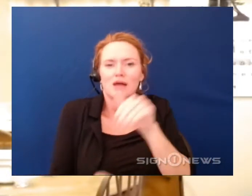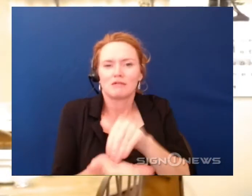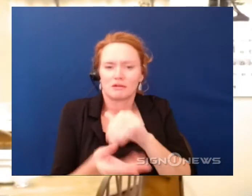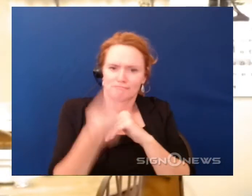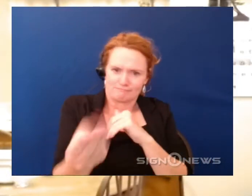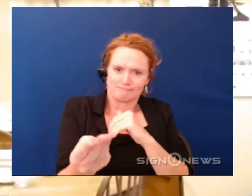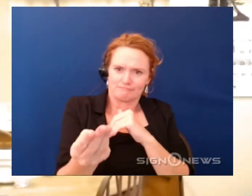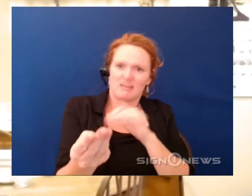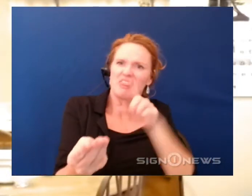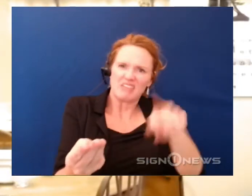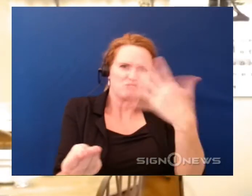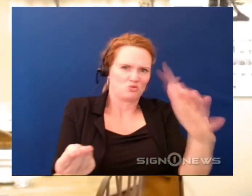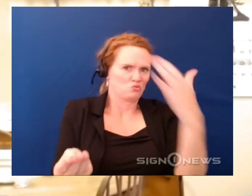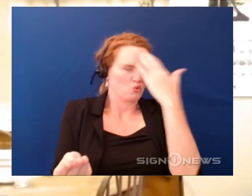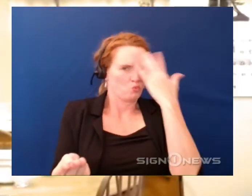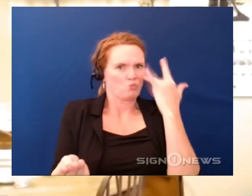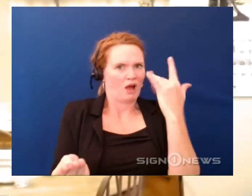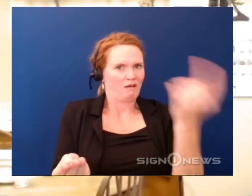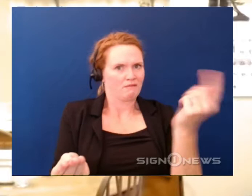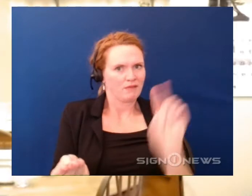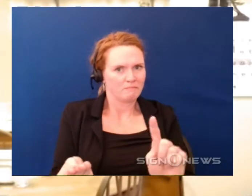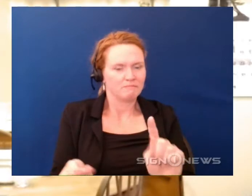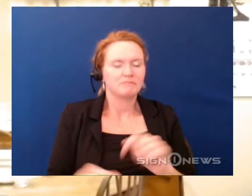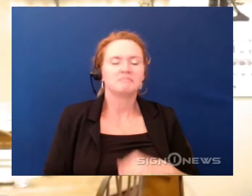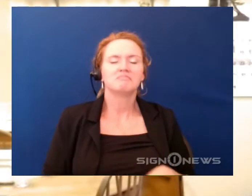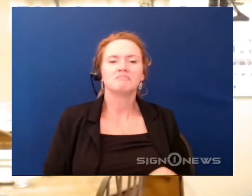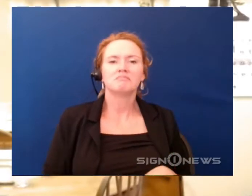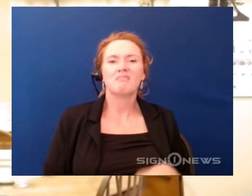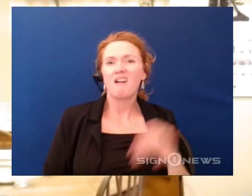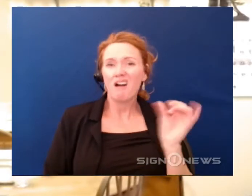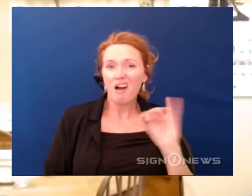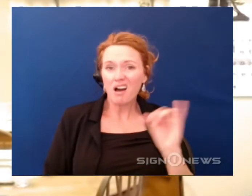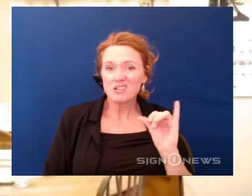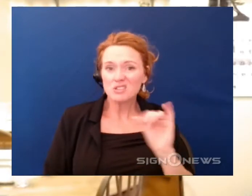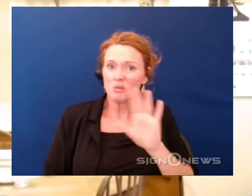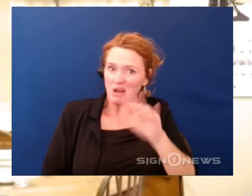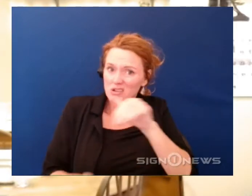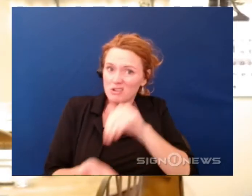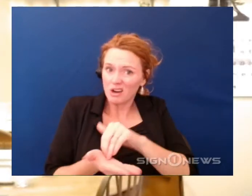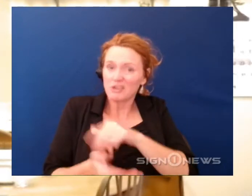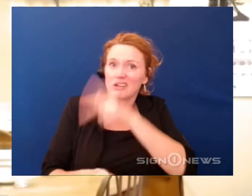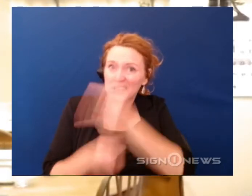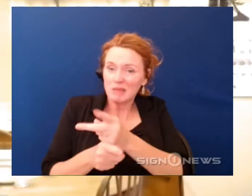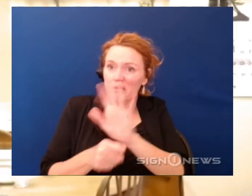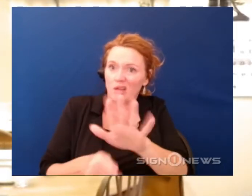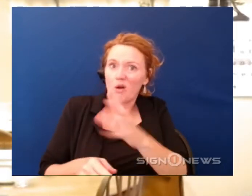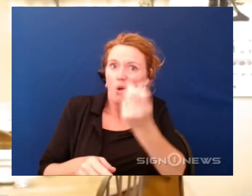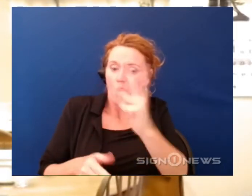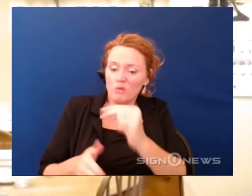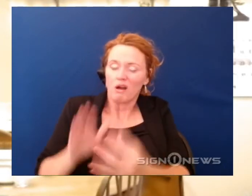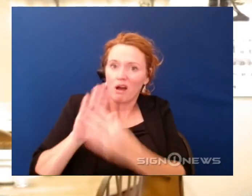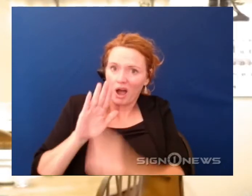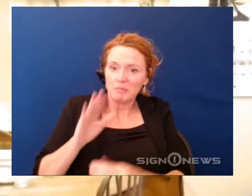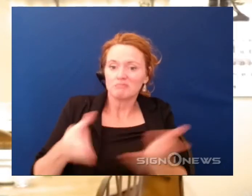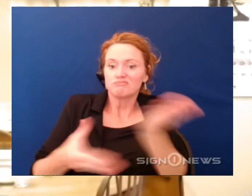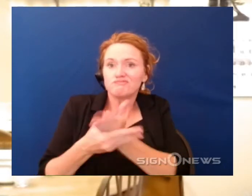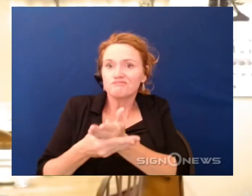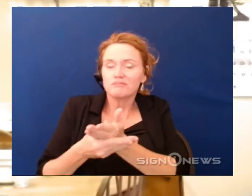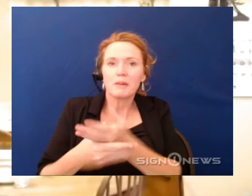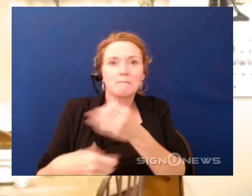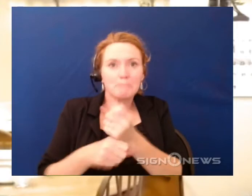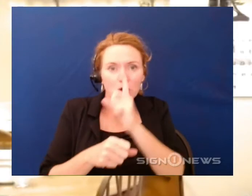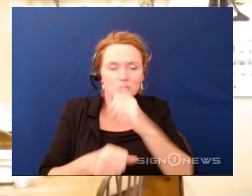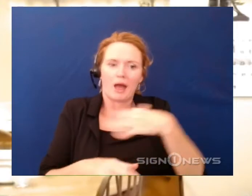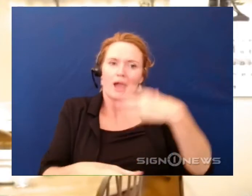they will know why I'm seeing them. Also, they keep a copy in my file for their records to make sure that I'm getting the